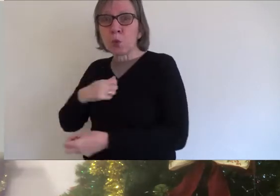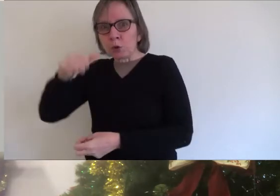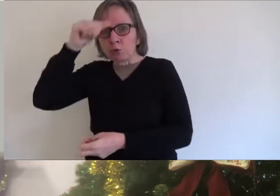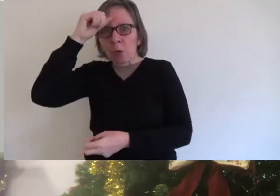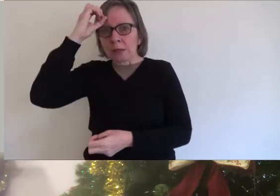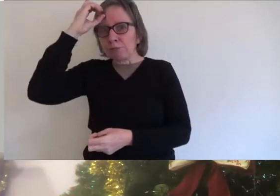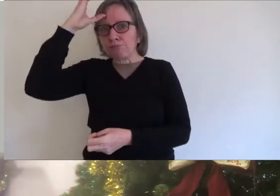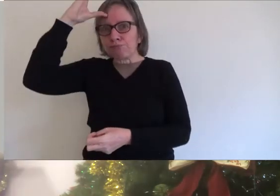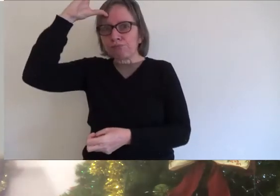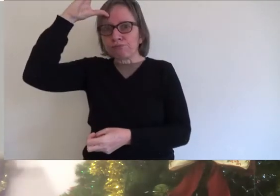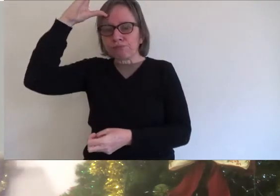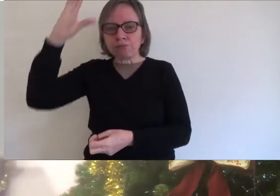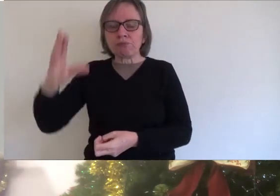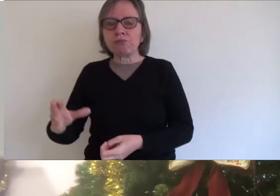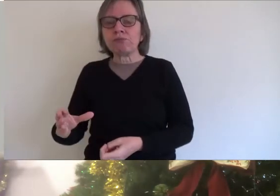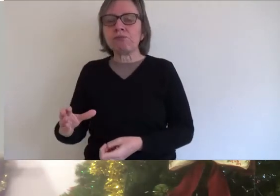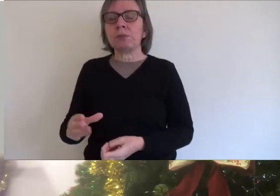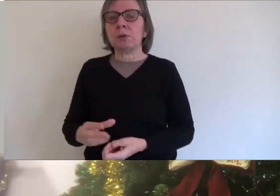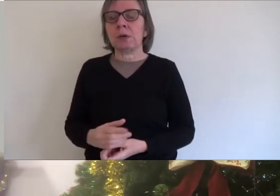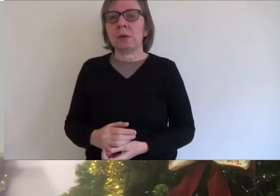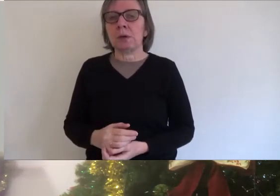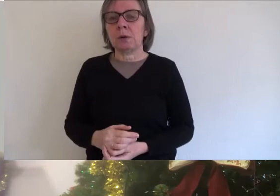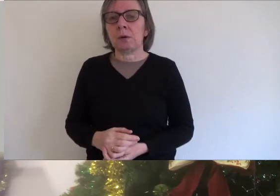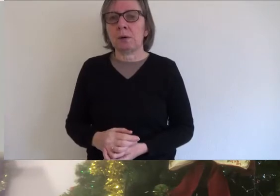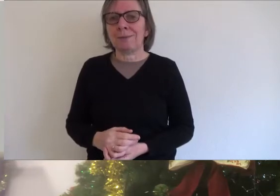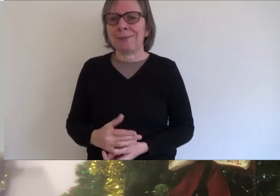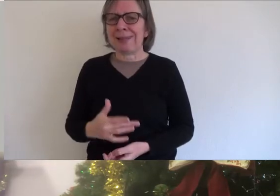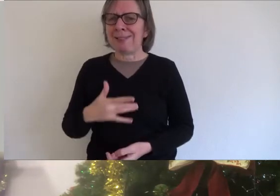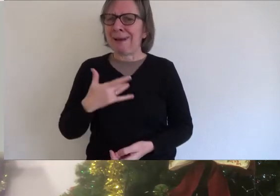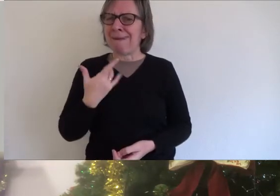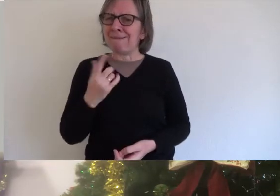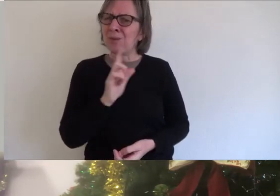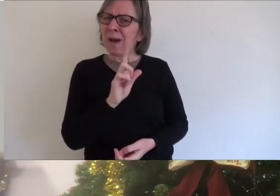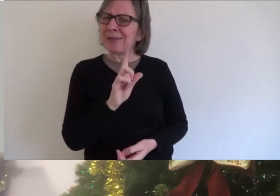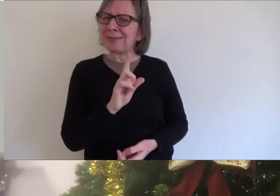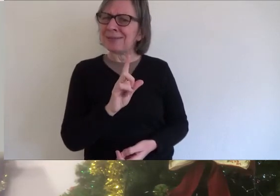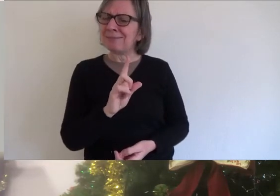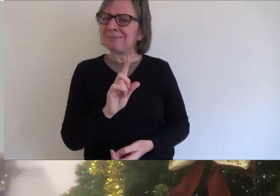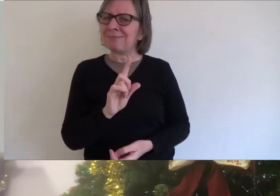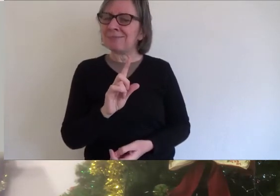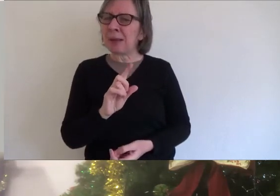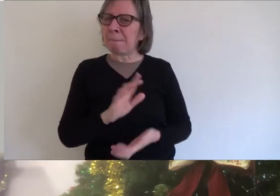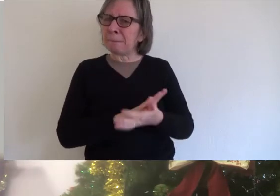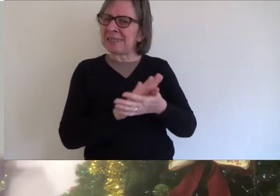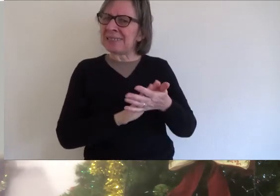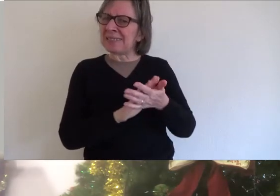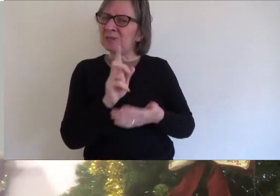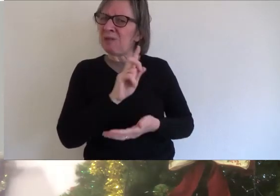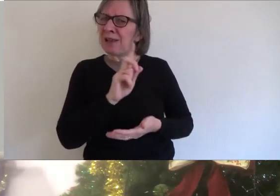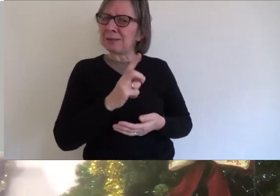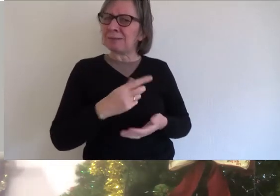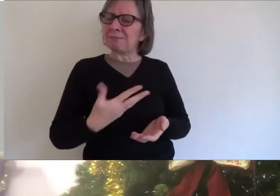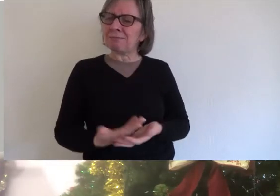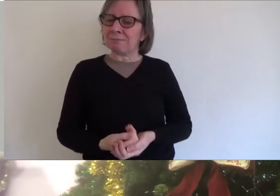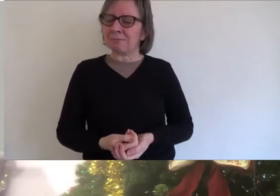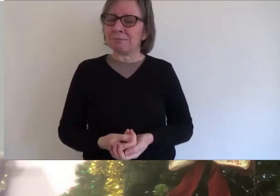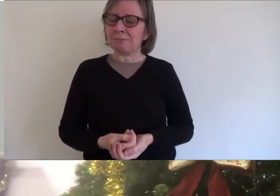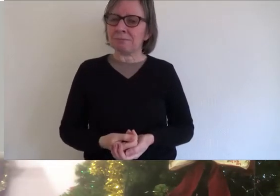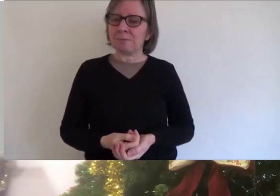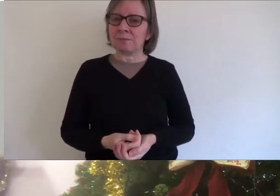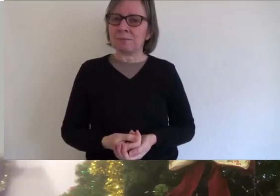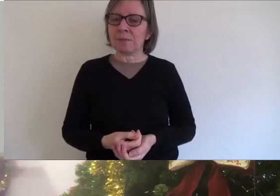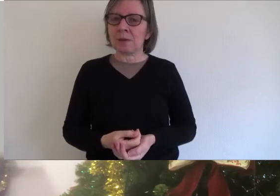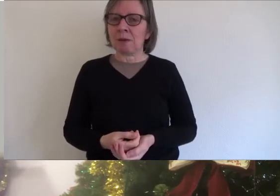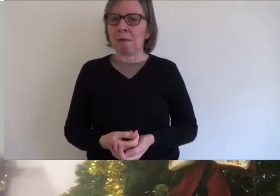to seek and to find out what life is about. What is the meaning of life? And